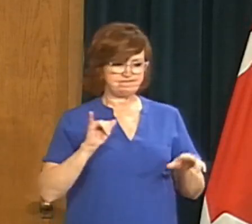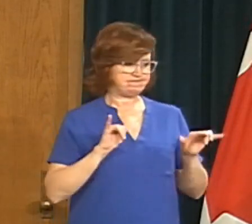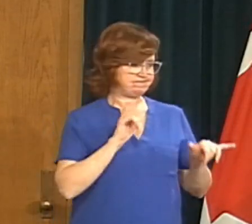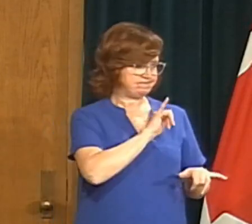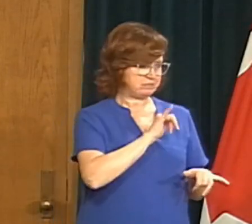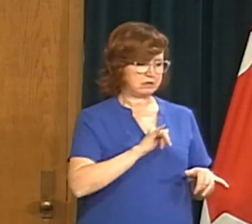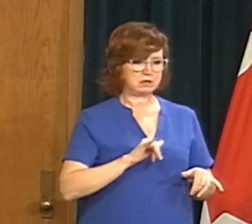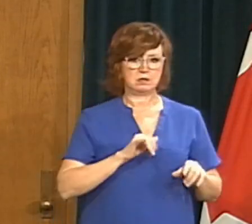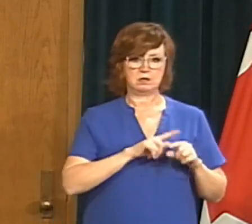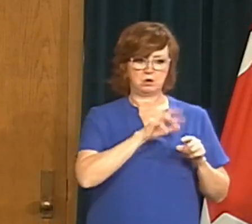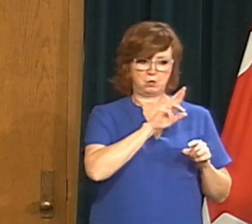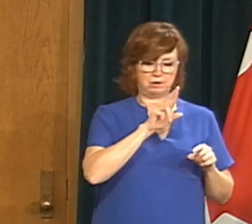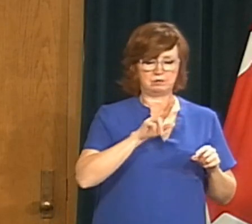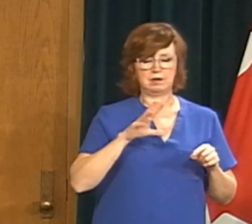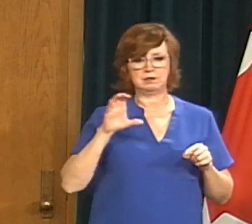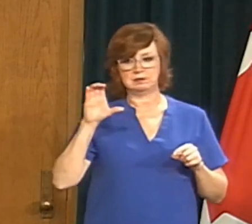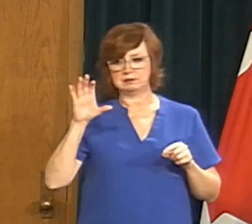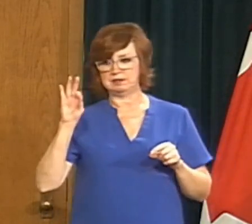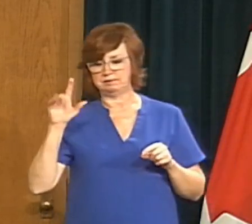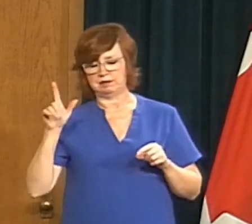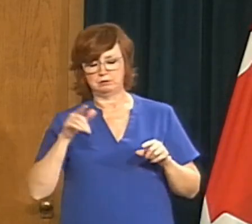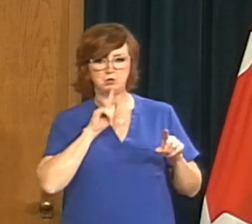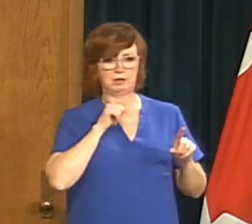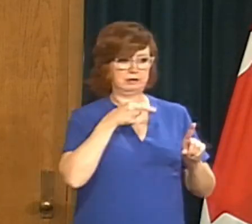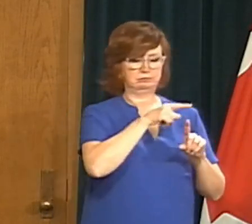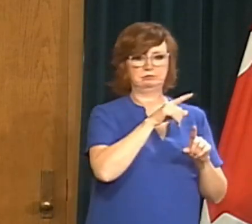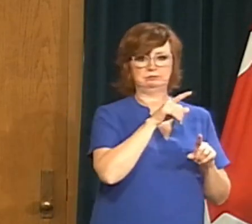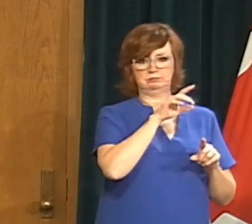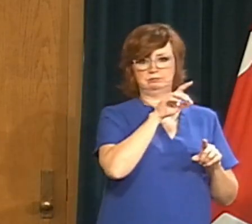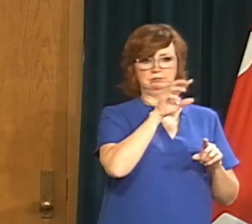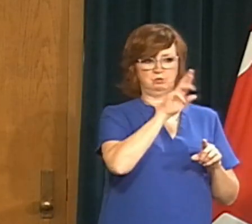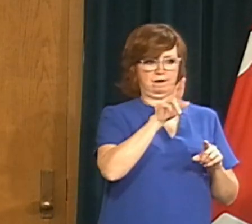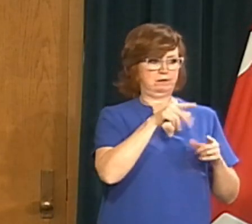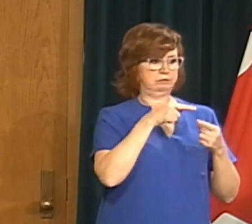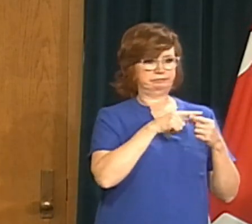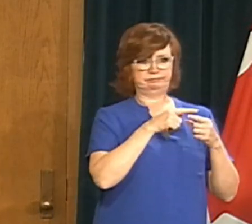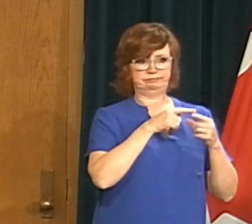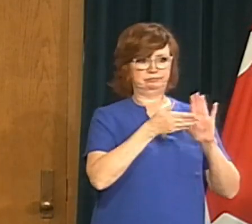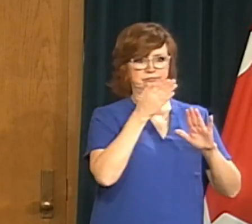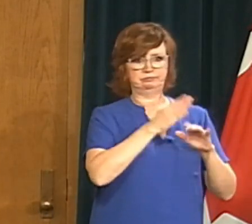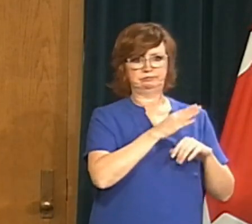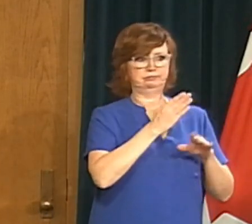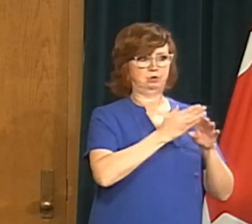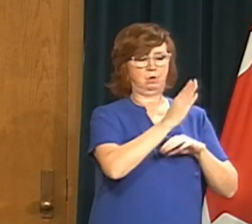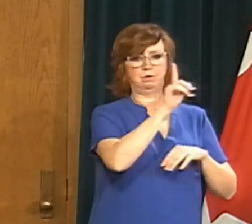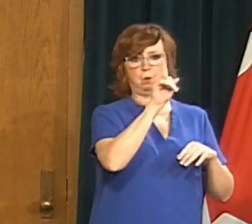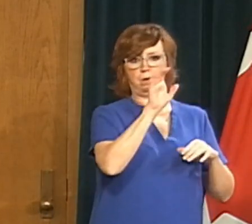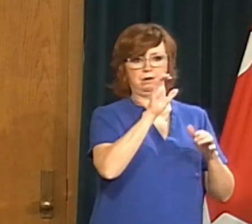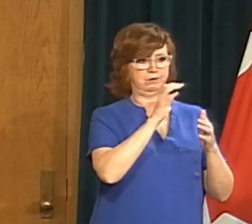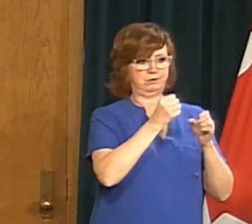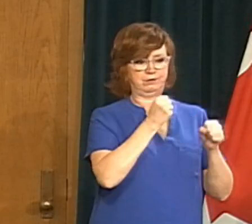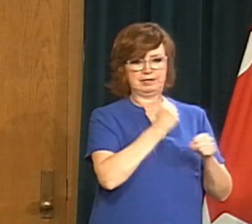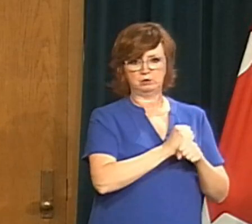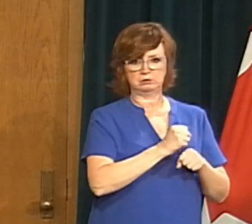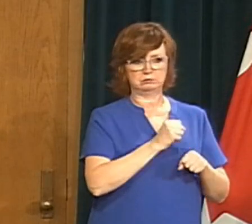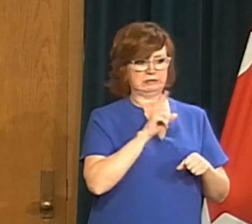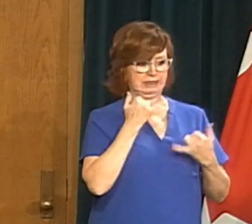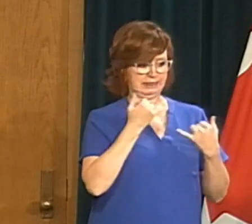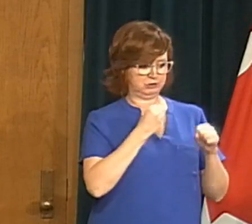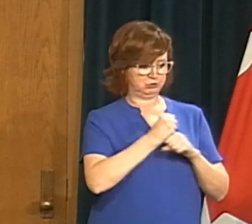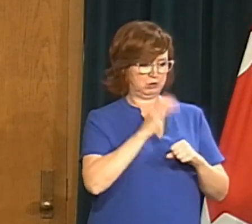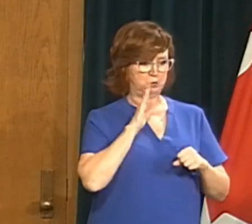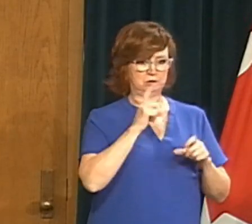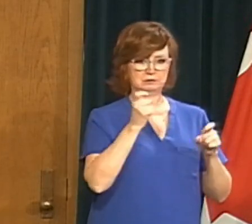League, well, the Rough Riders in particular, have been around for over a century. It's their 110th year celebration this